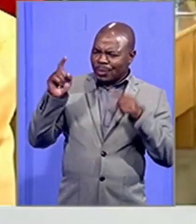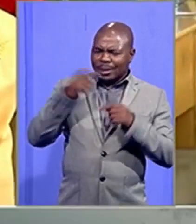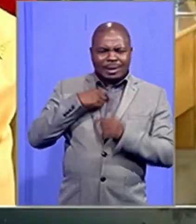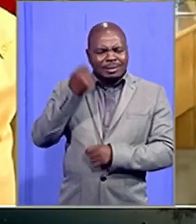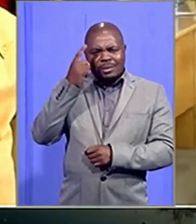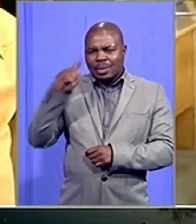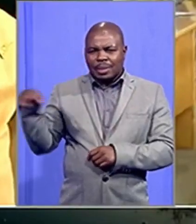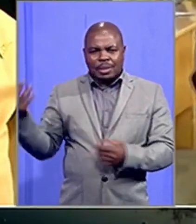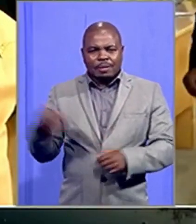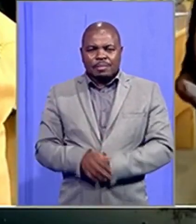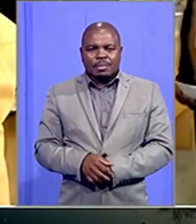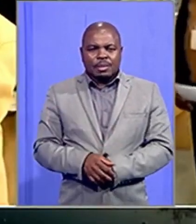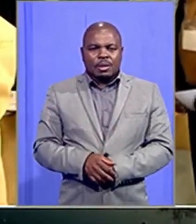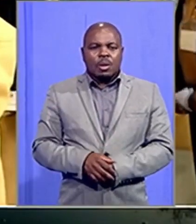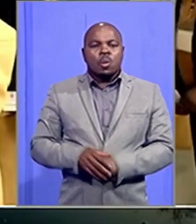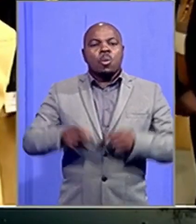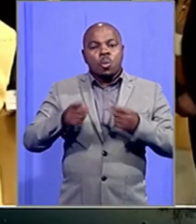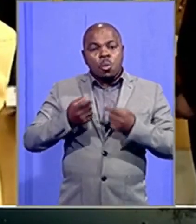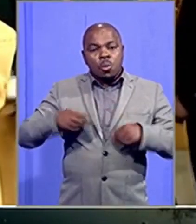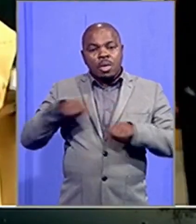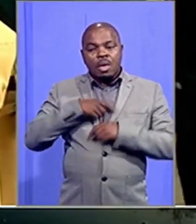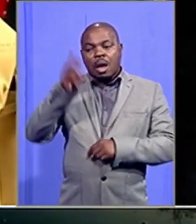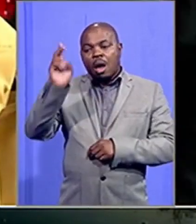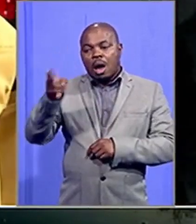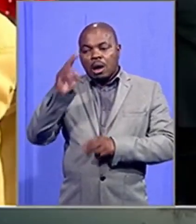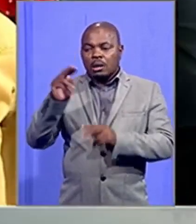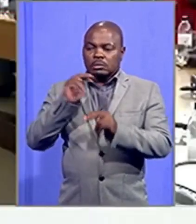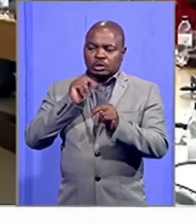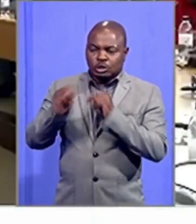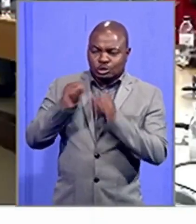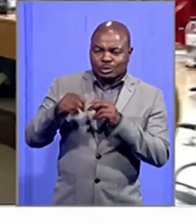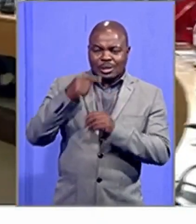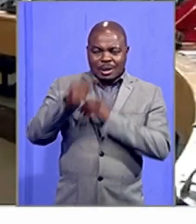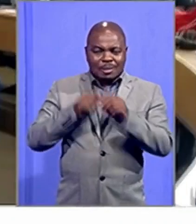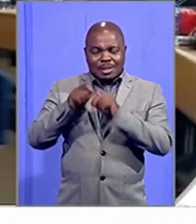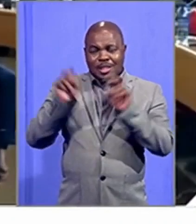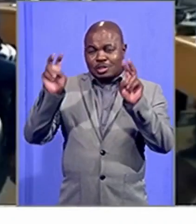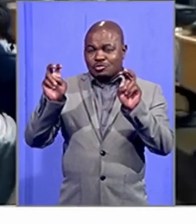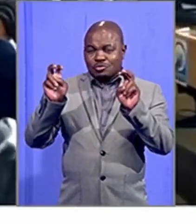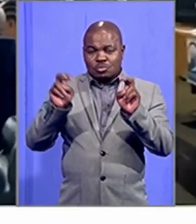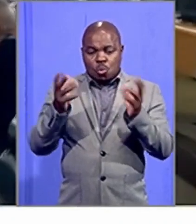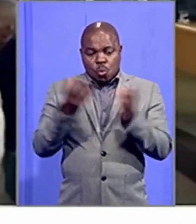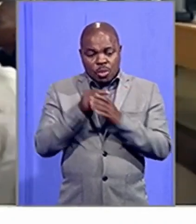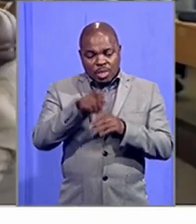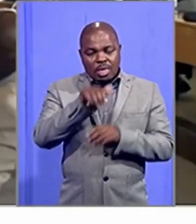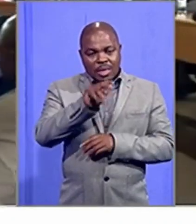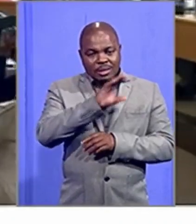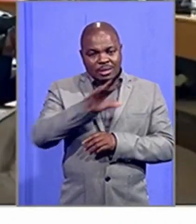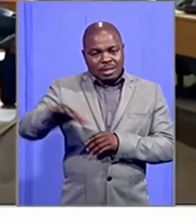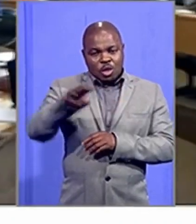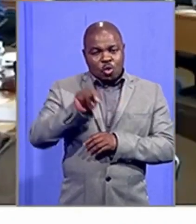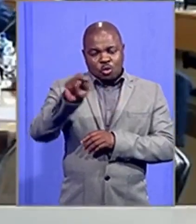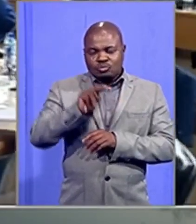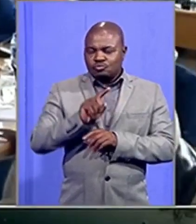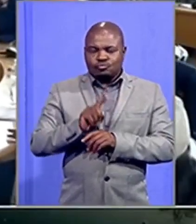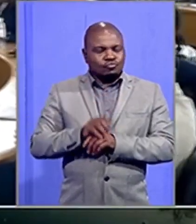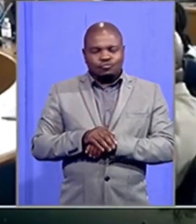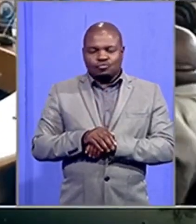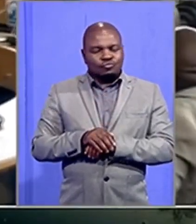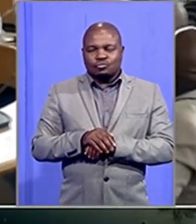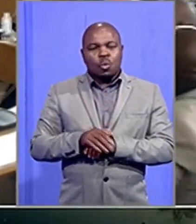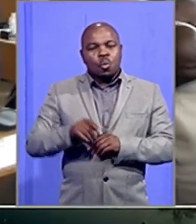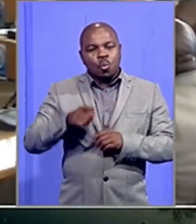we are not going to re-engage on this particular matter with the ANC in the northwest